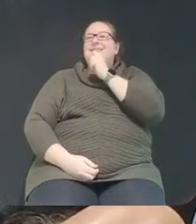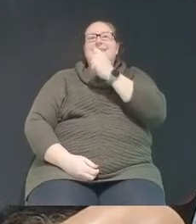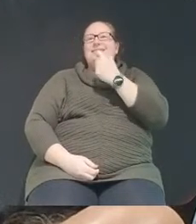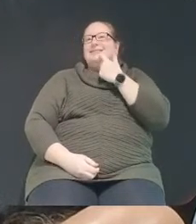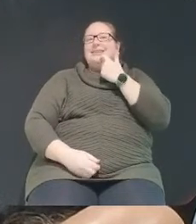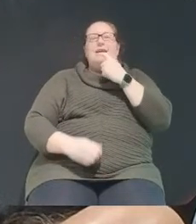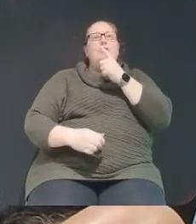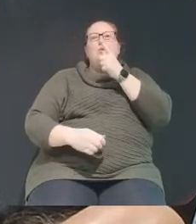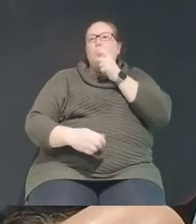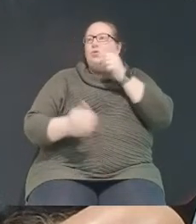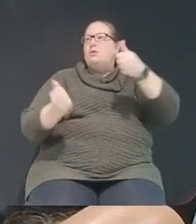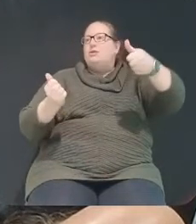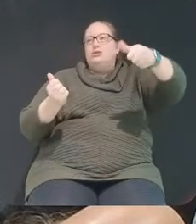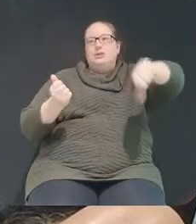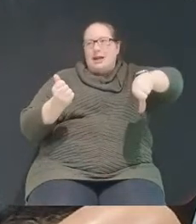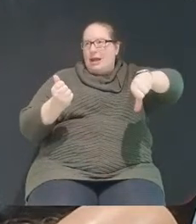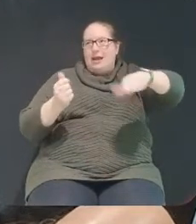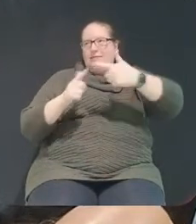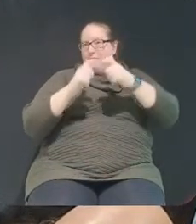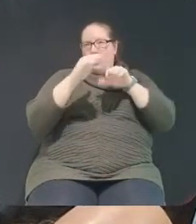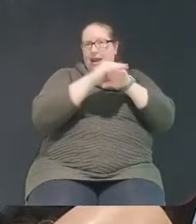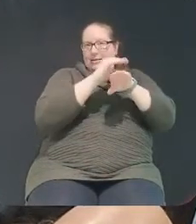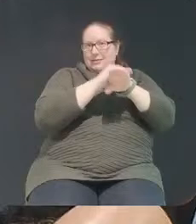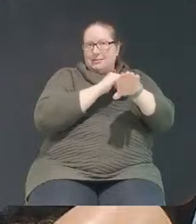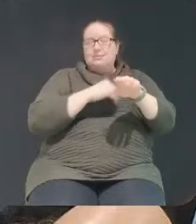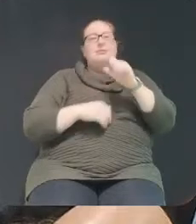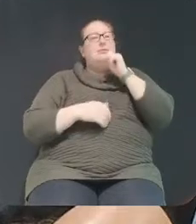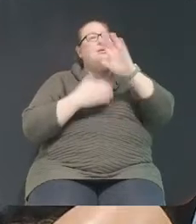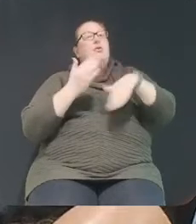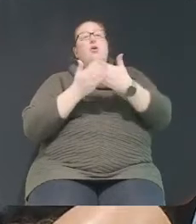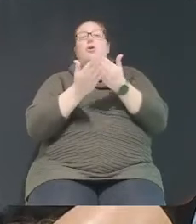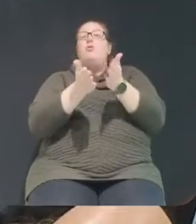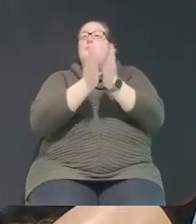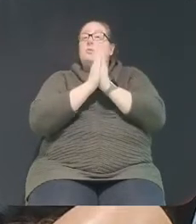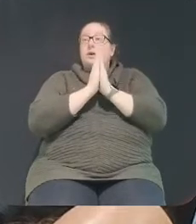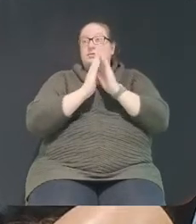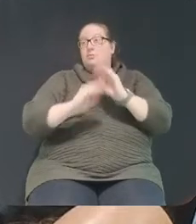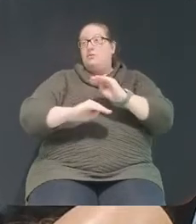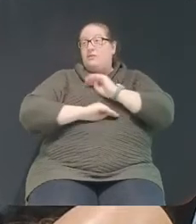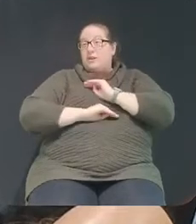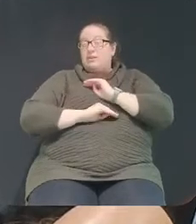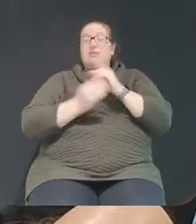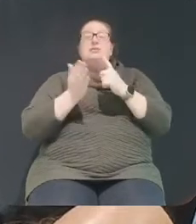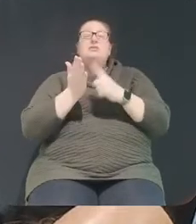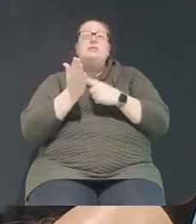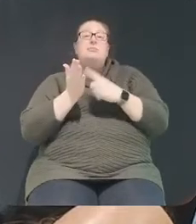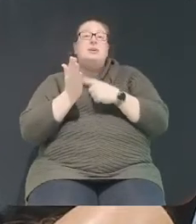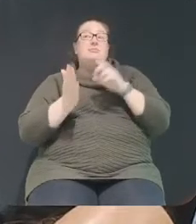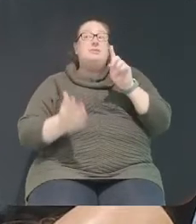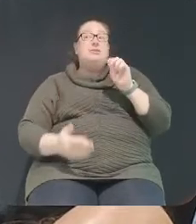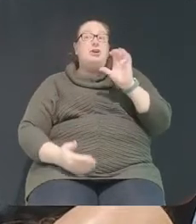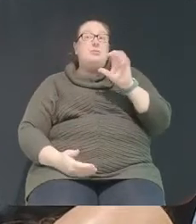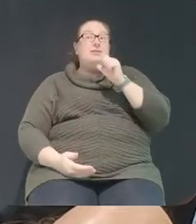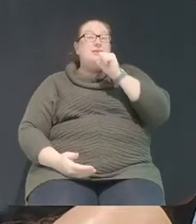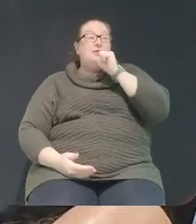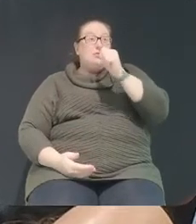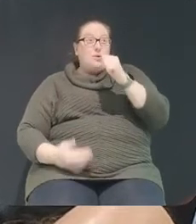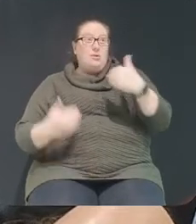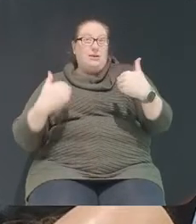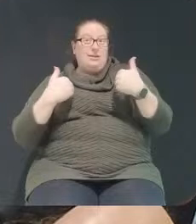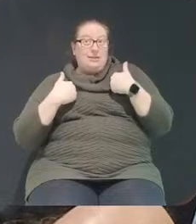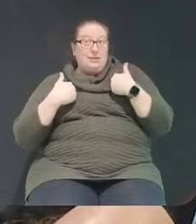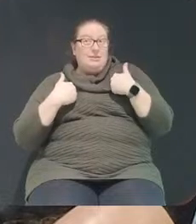depots, the report describes. Not all requests were fulfilled. Sometimes what documents do not exist or what was